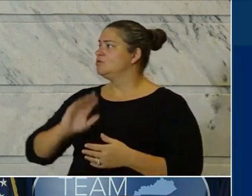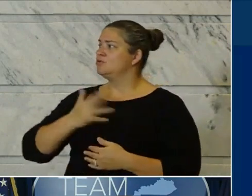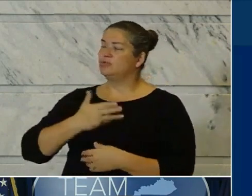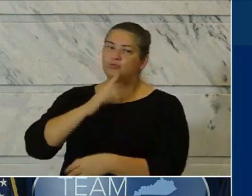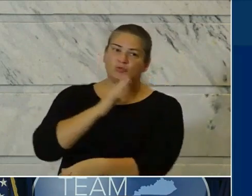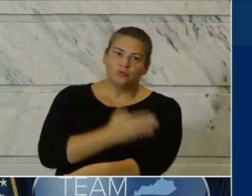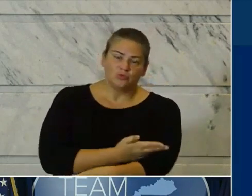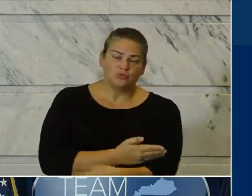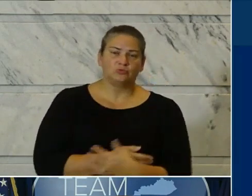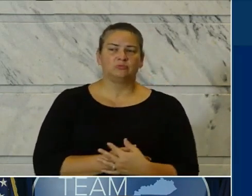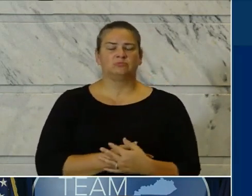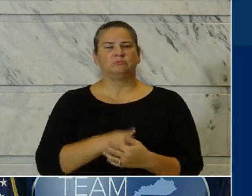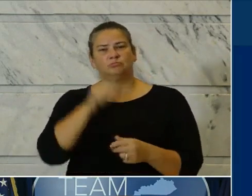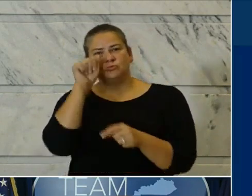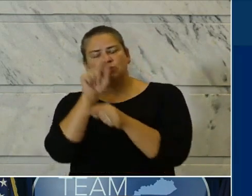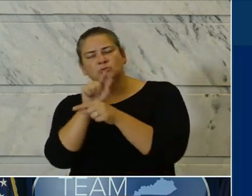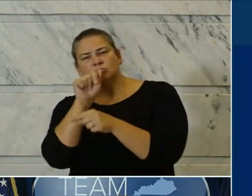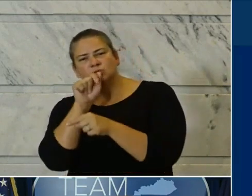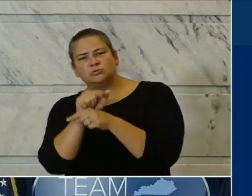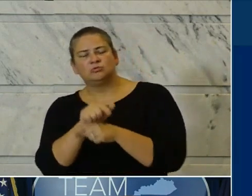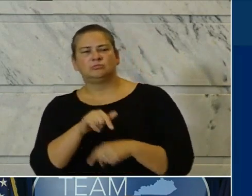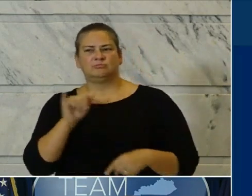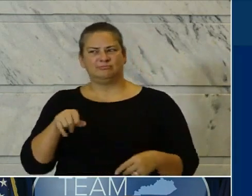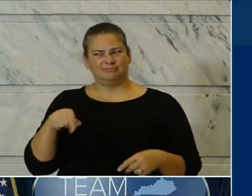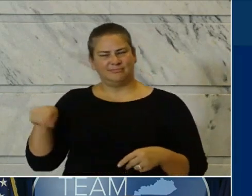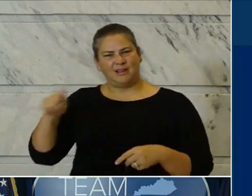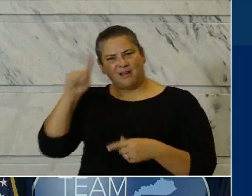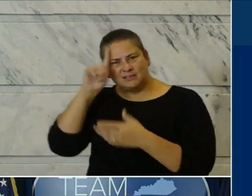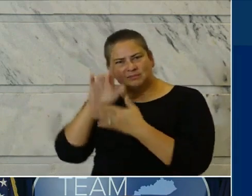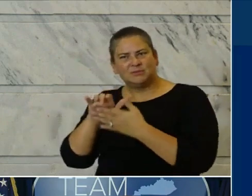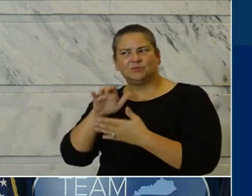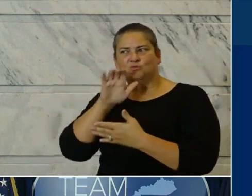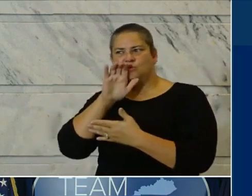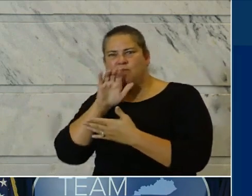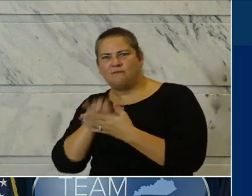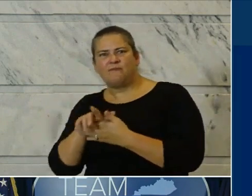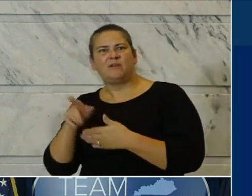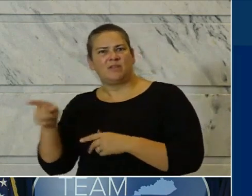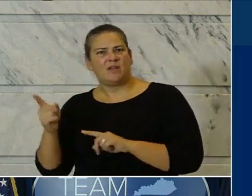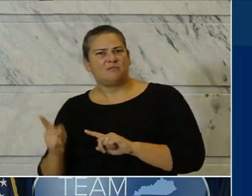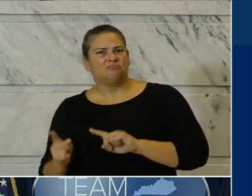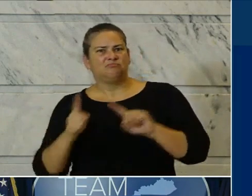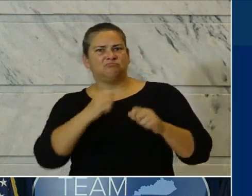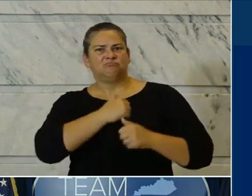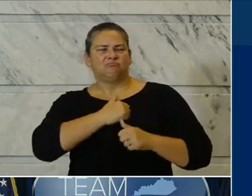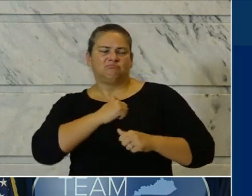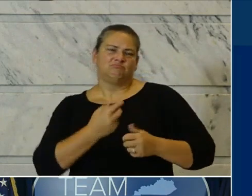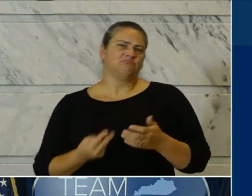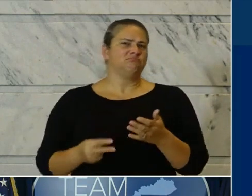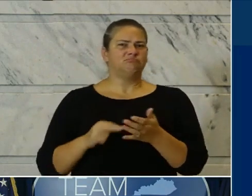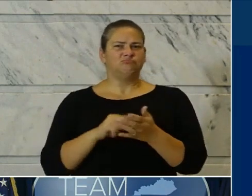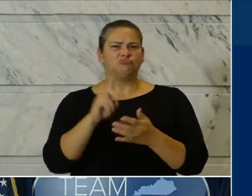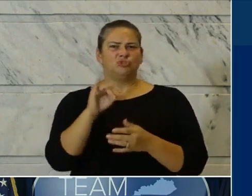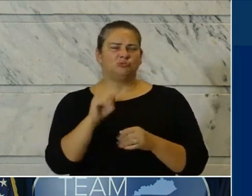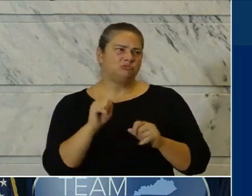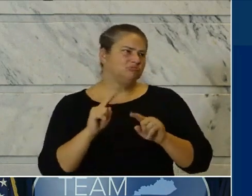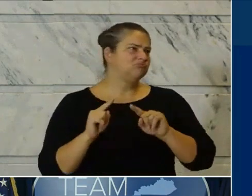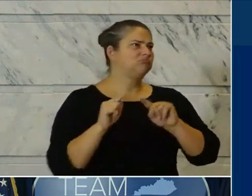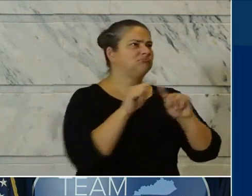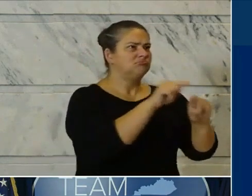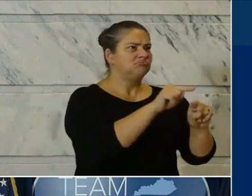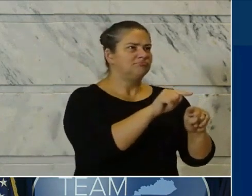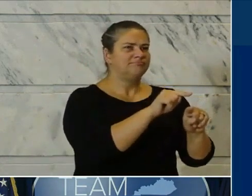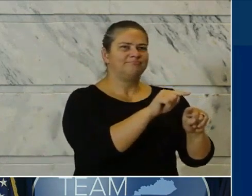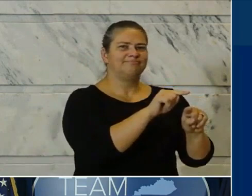and sisters, our husbands and wives that answered the call and then didn't return home. They fought for